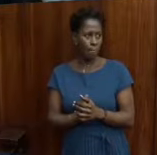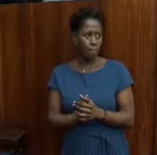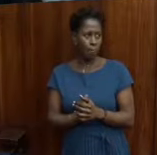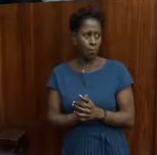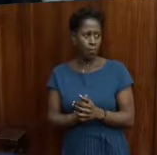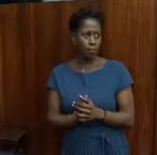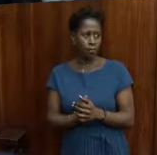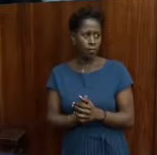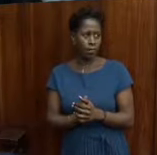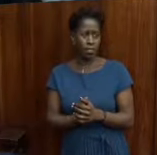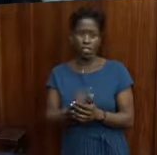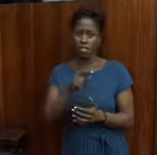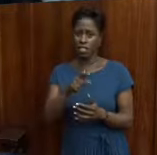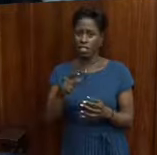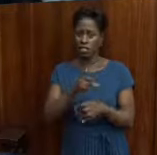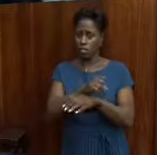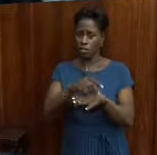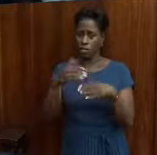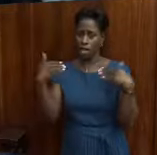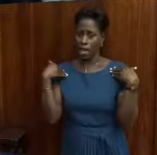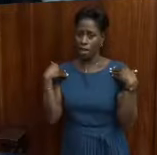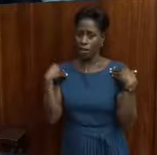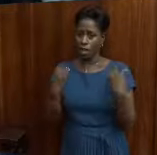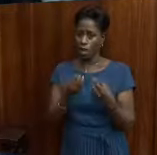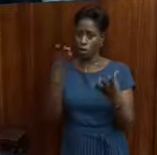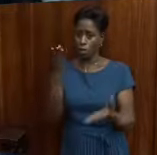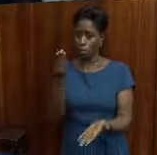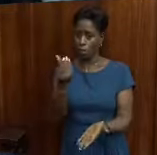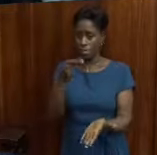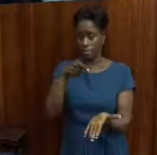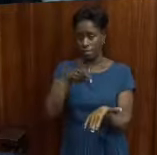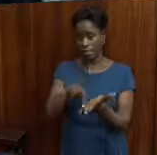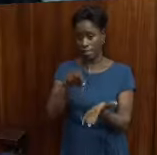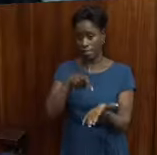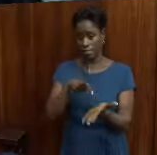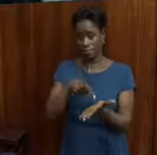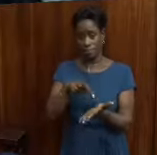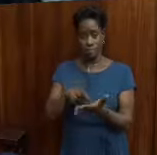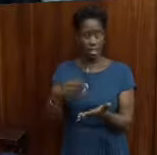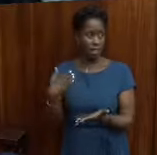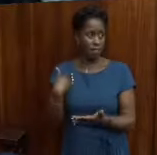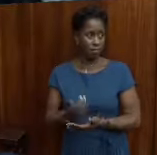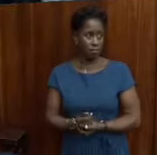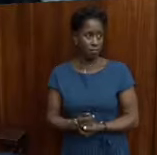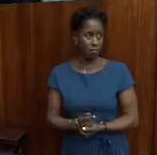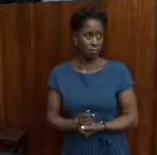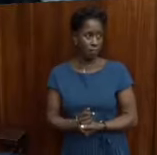the largest public debt in the Monetary Union, with debt service accounting for 41% of